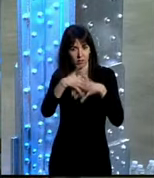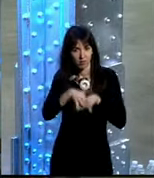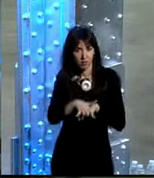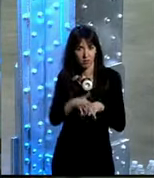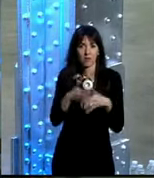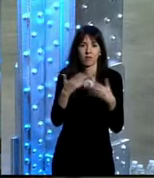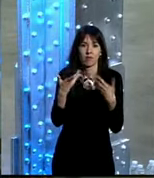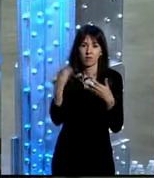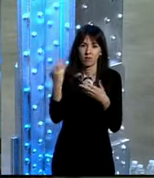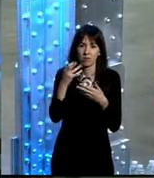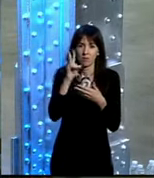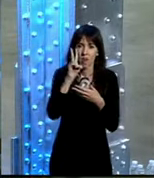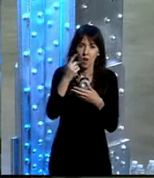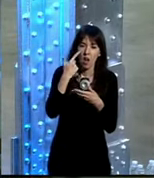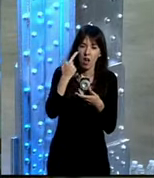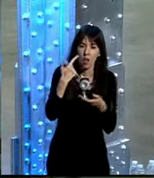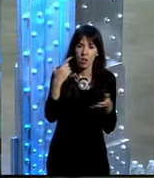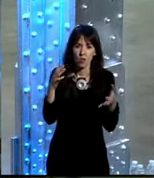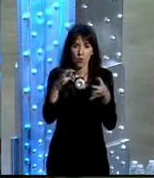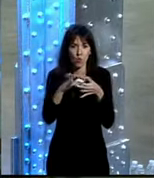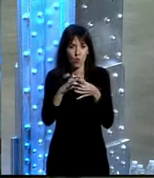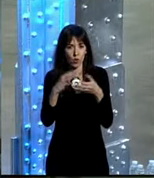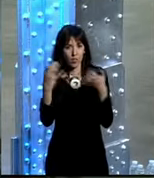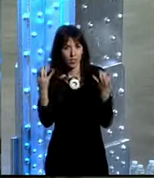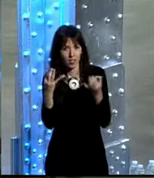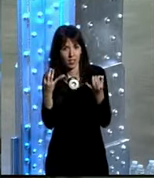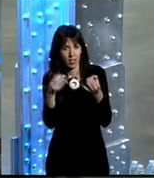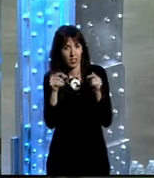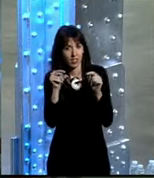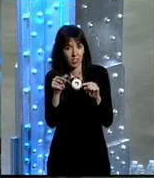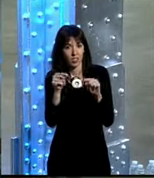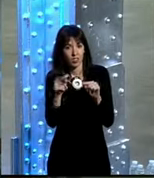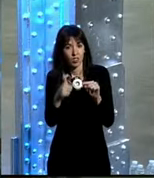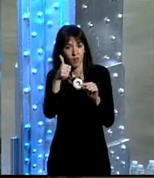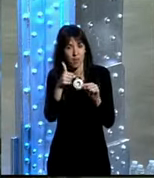all of these things together, it's positive that's probably more about connection in some way.